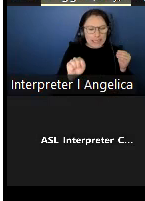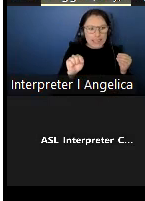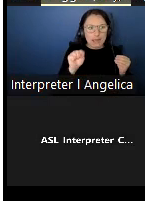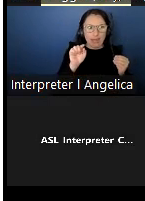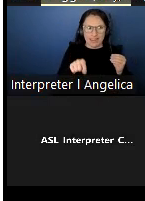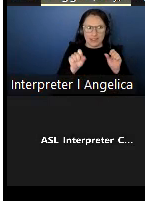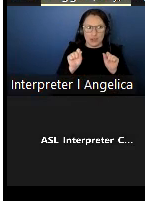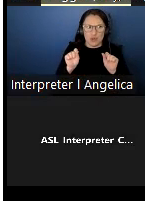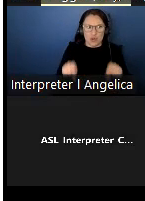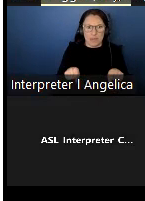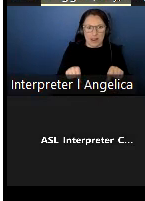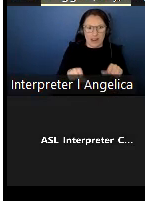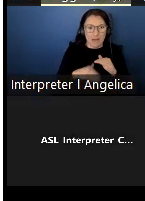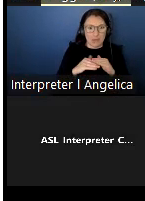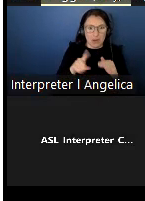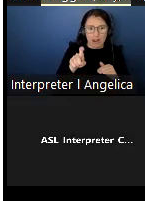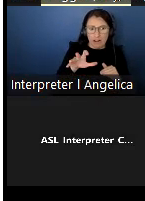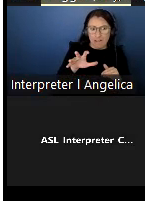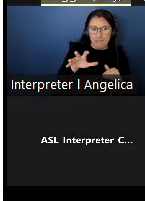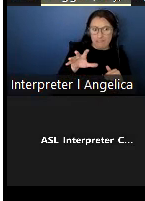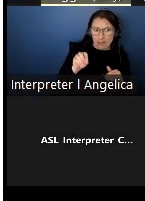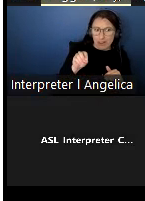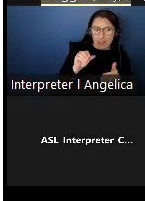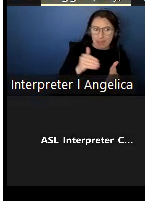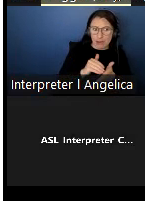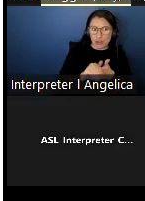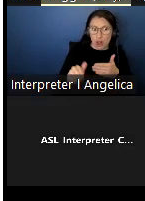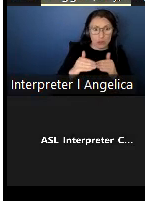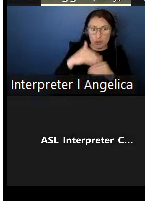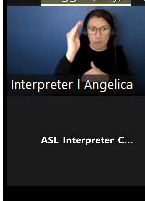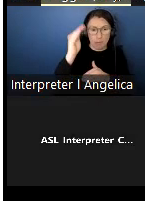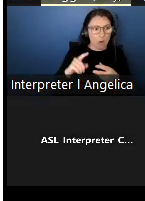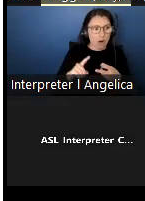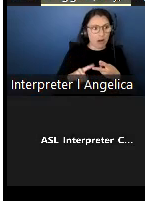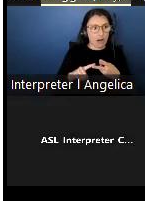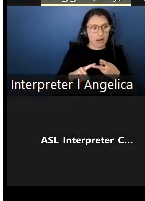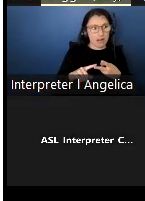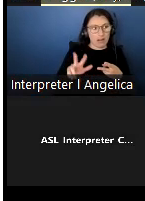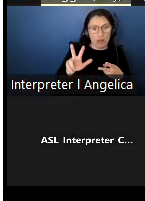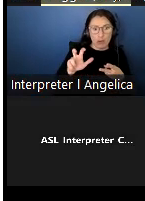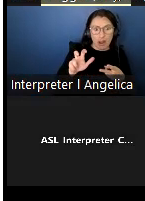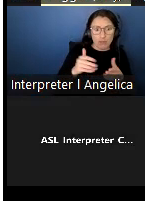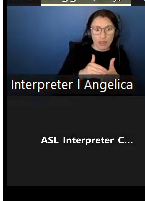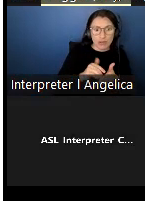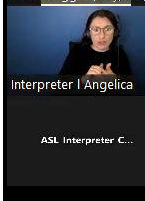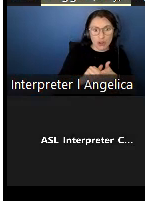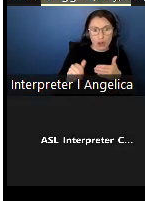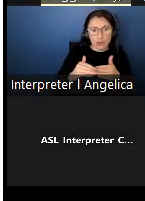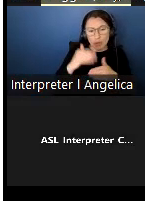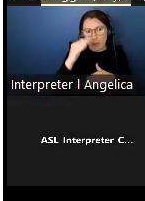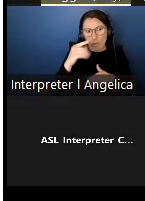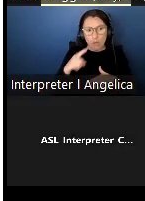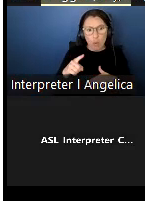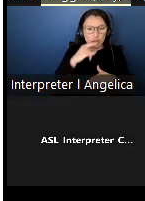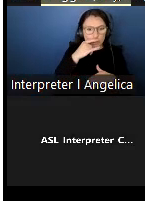could be, up to $150,000 or more, $300,000 or more for child sexual abuse. So I want you to